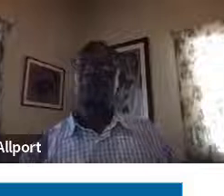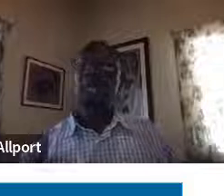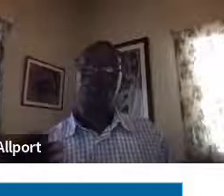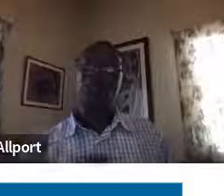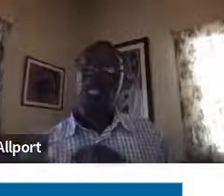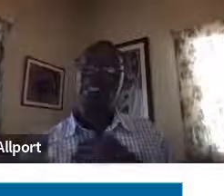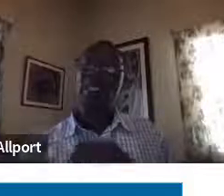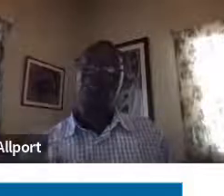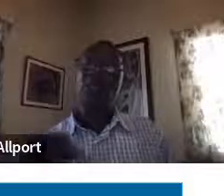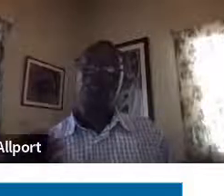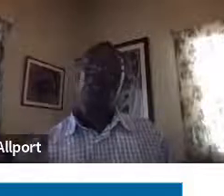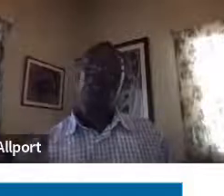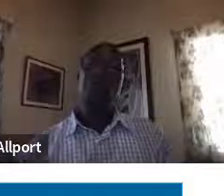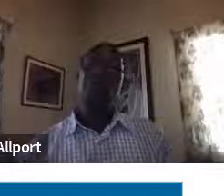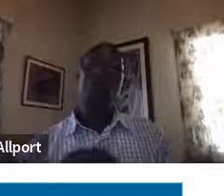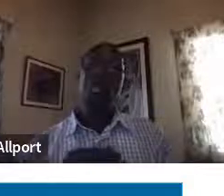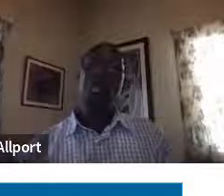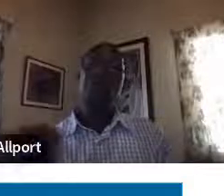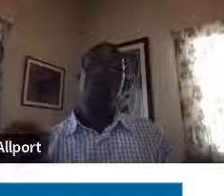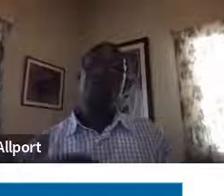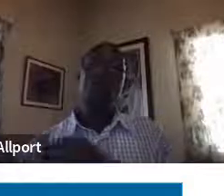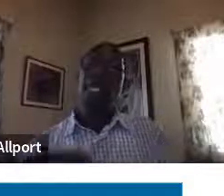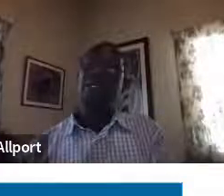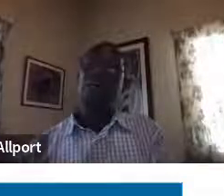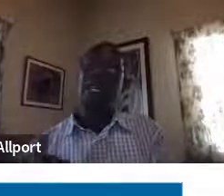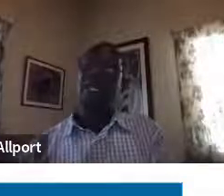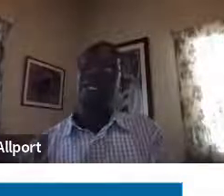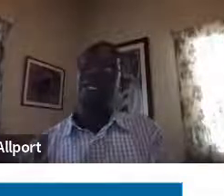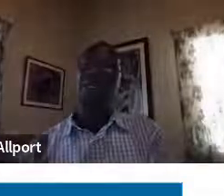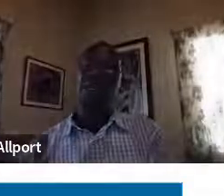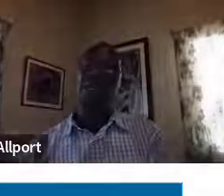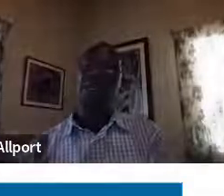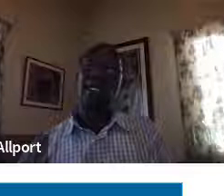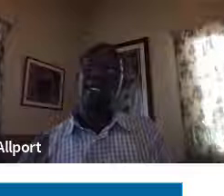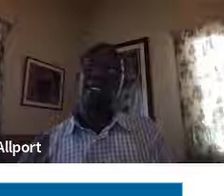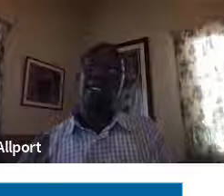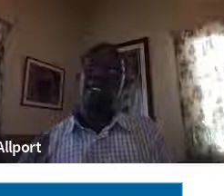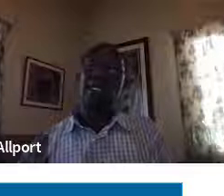So as you run this model where you have back-to-back